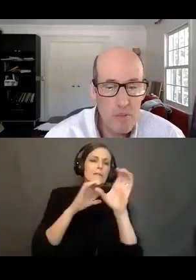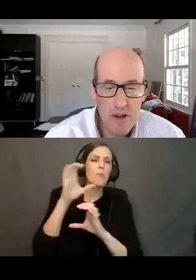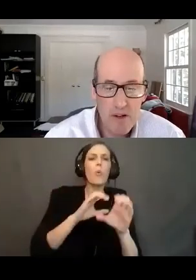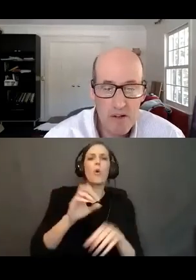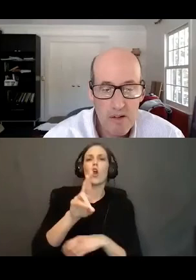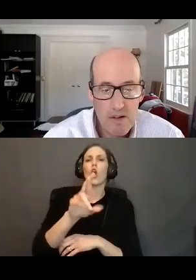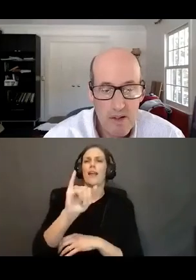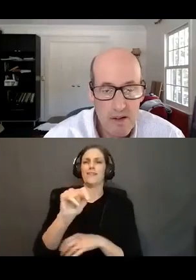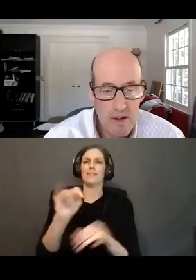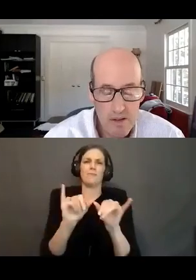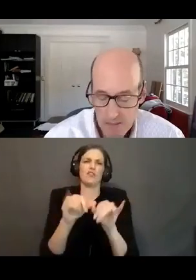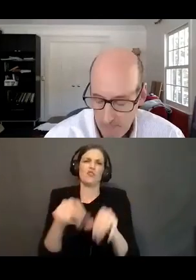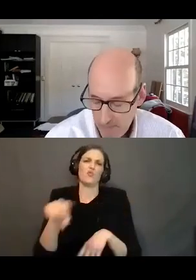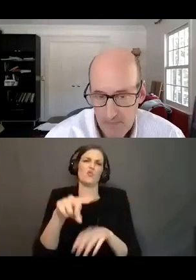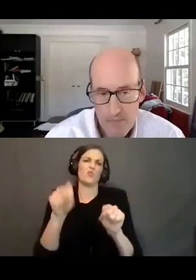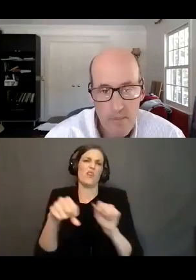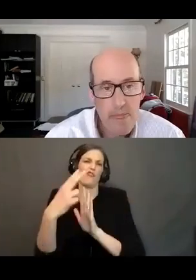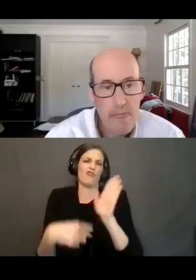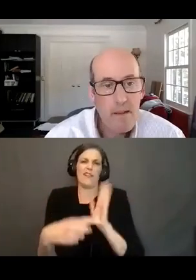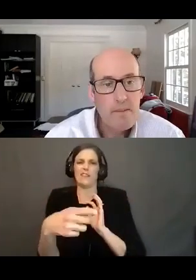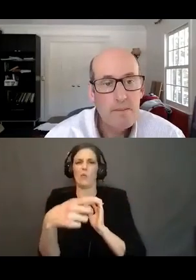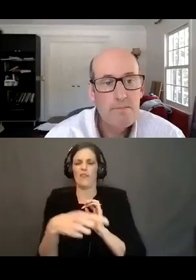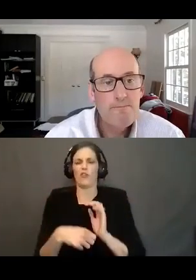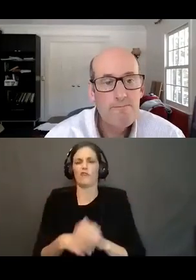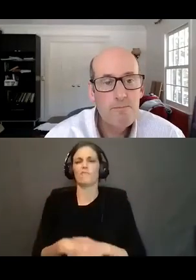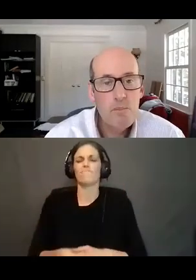can read about it down here.